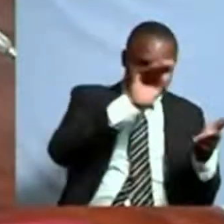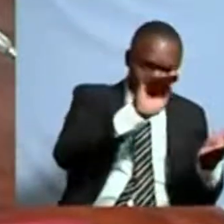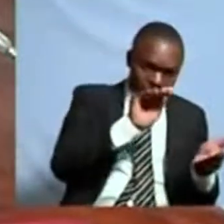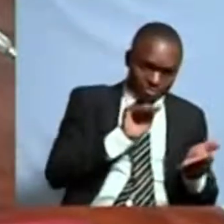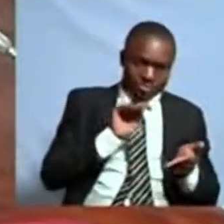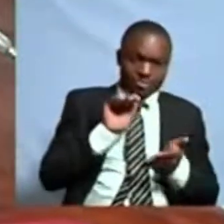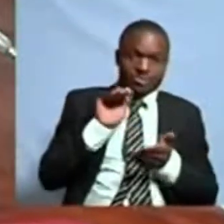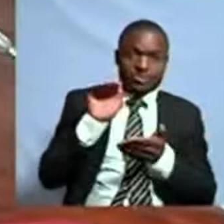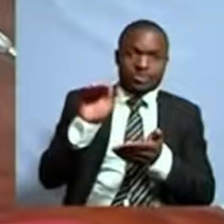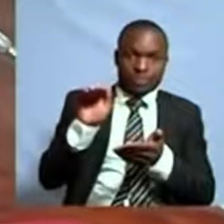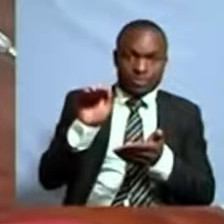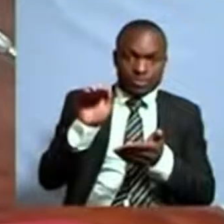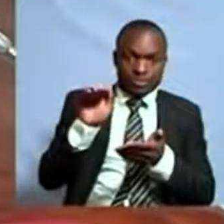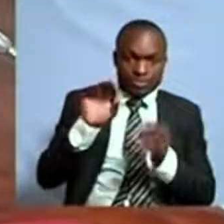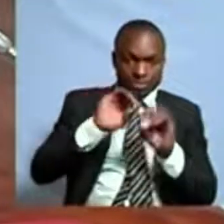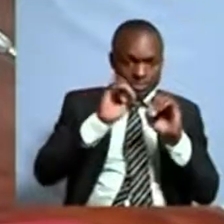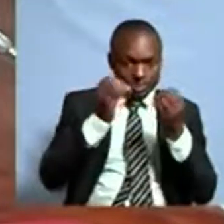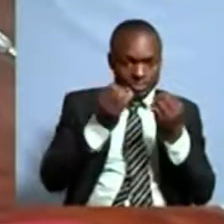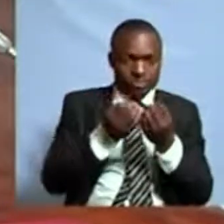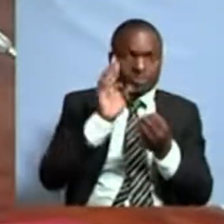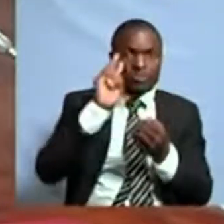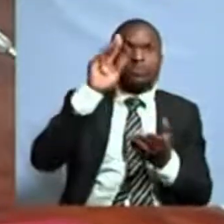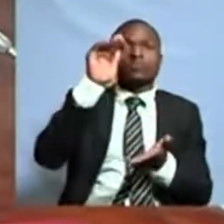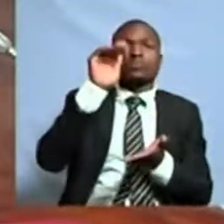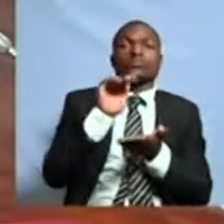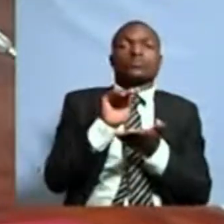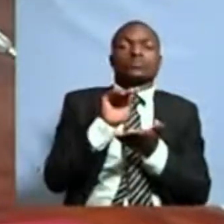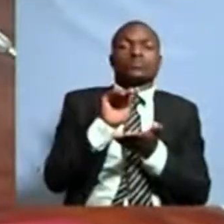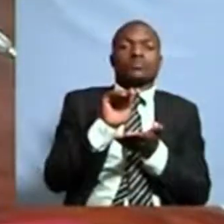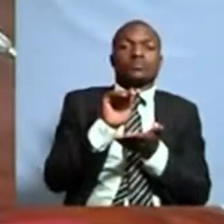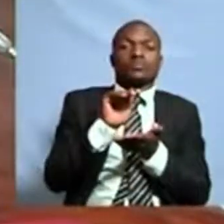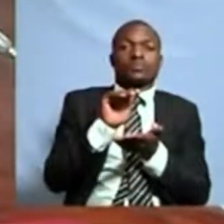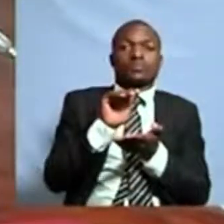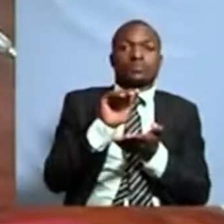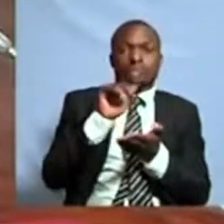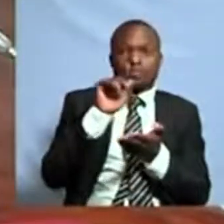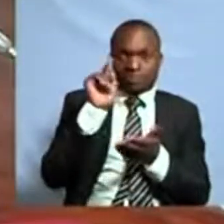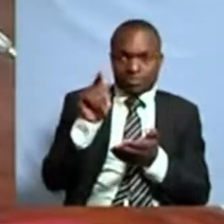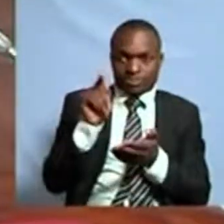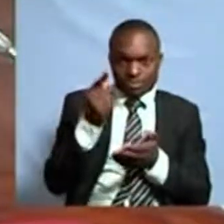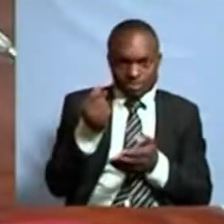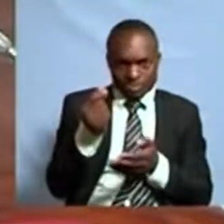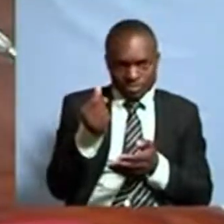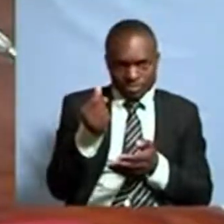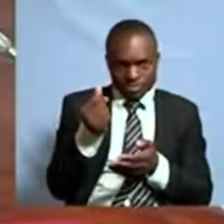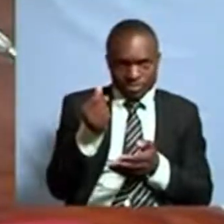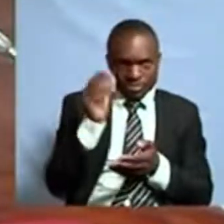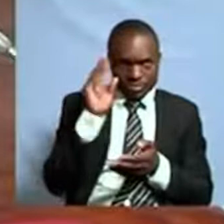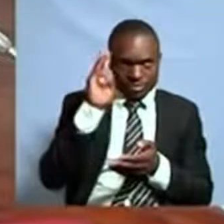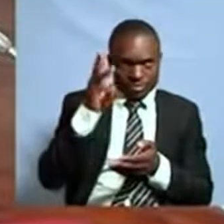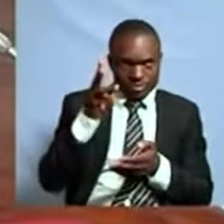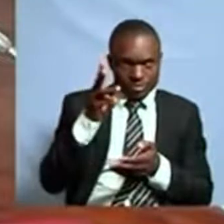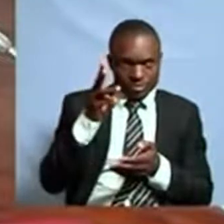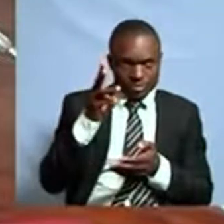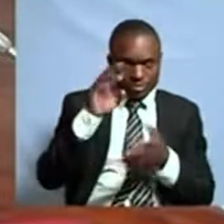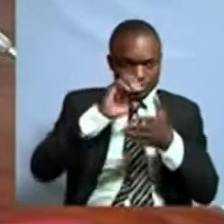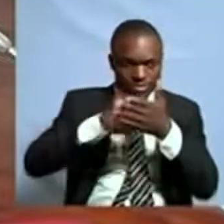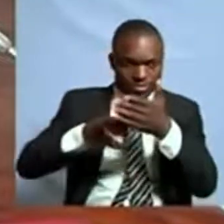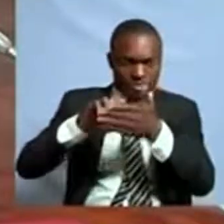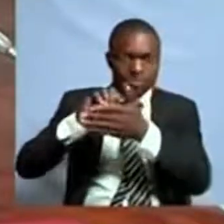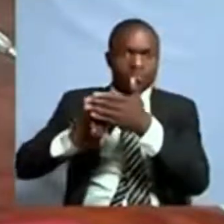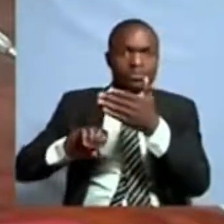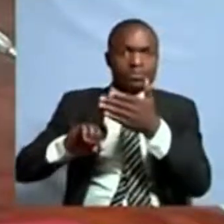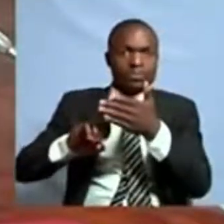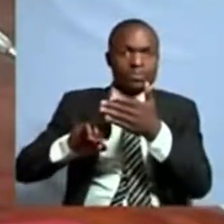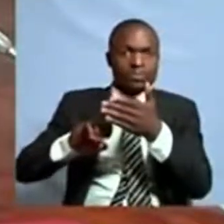scheme at the time of retirement will be reduced with that amount of money which will have been withdrawn at